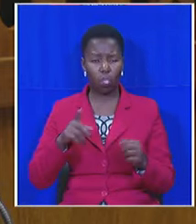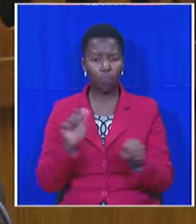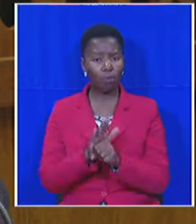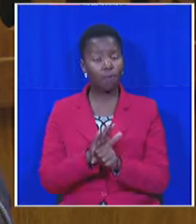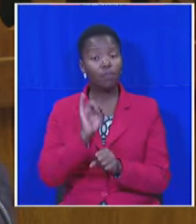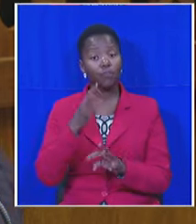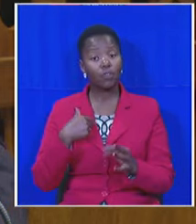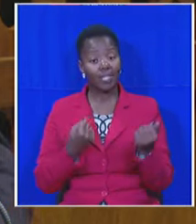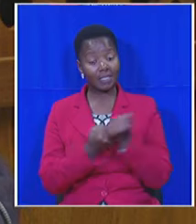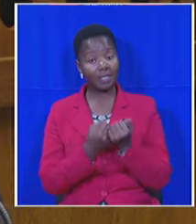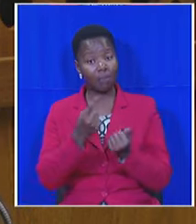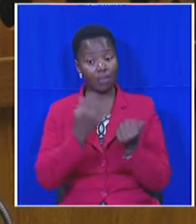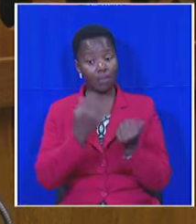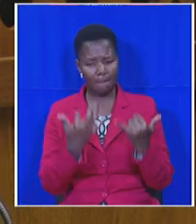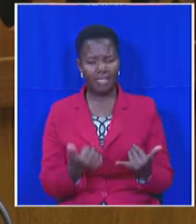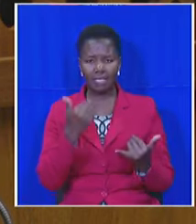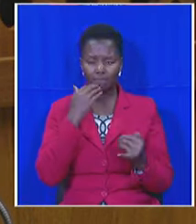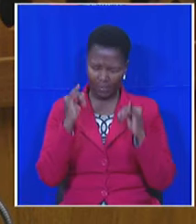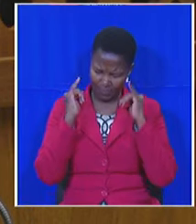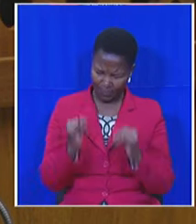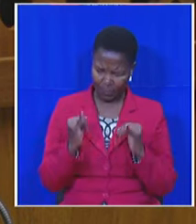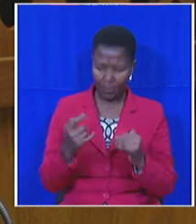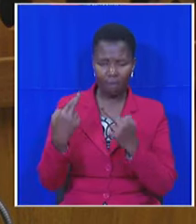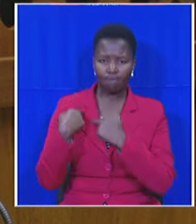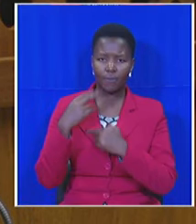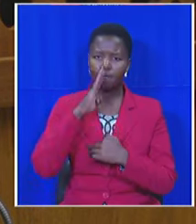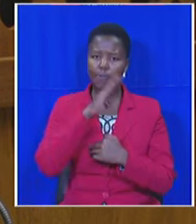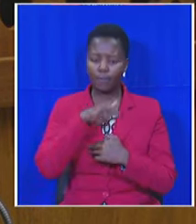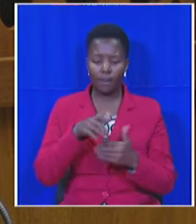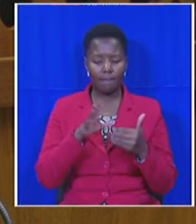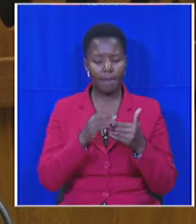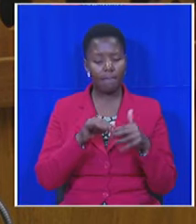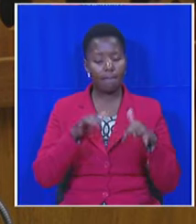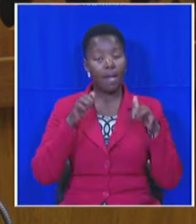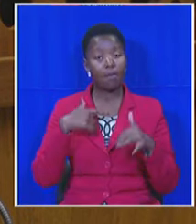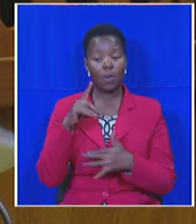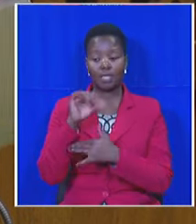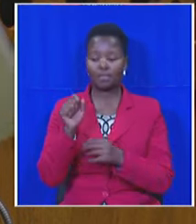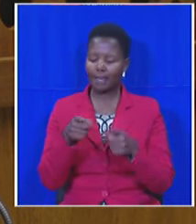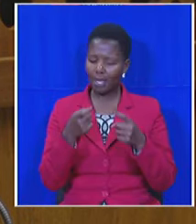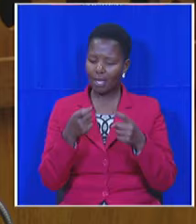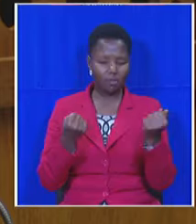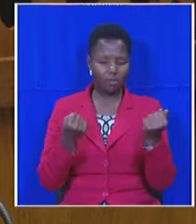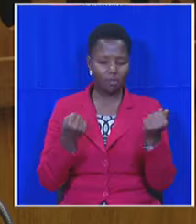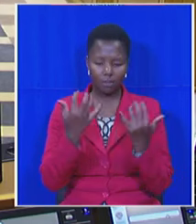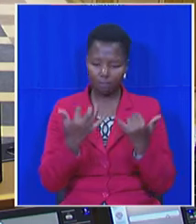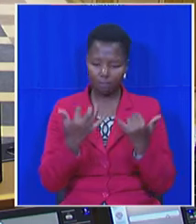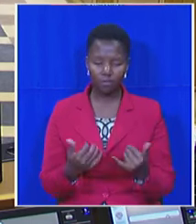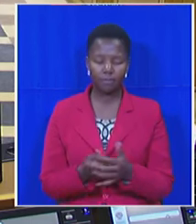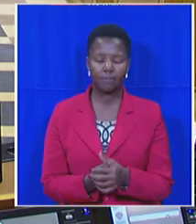grossly irresponsible on the part of the members of this House. The DA cannot support this budget vote 1.